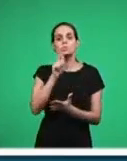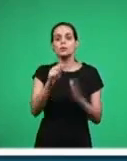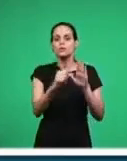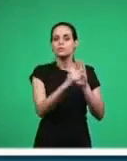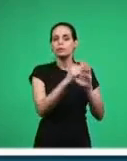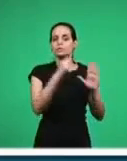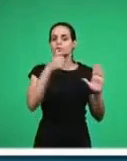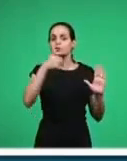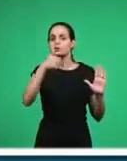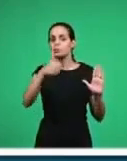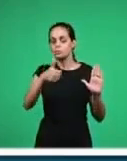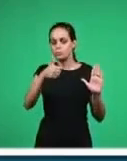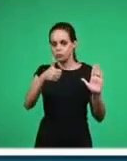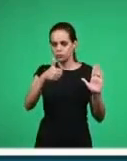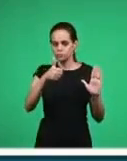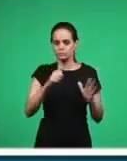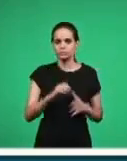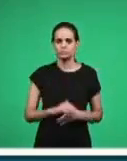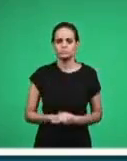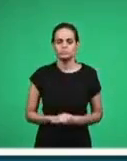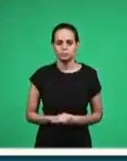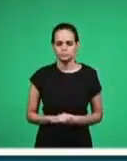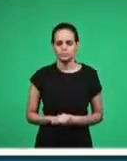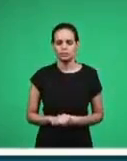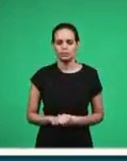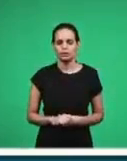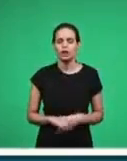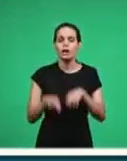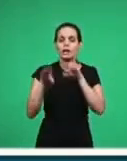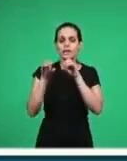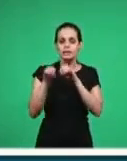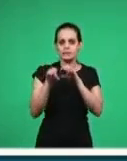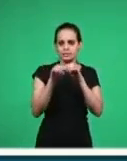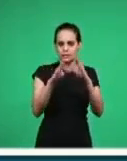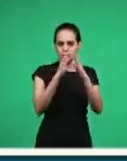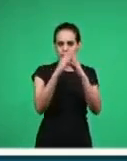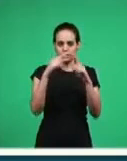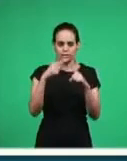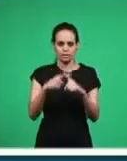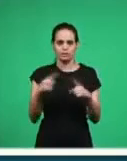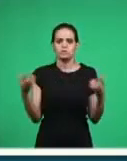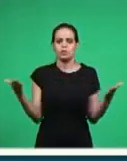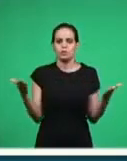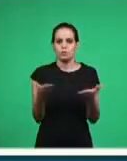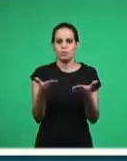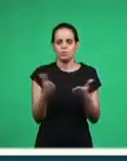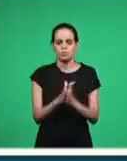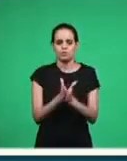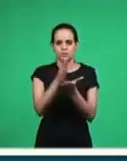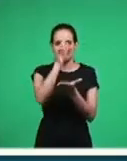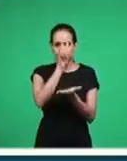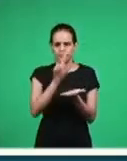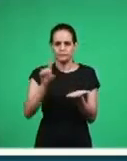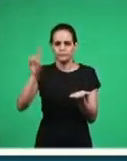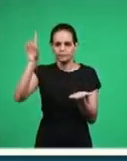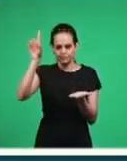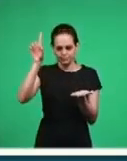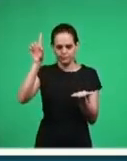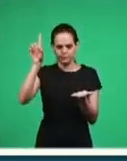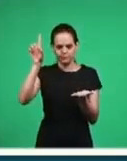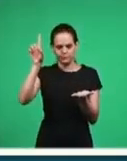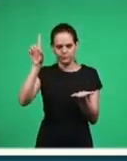ministry, this is our job in this moment, is to identify this.